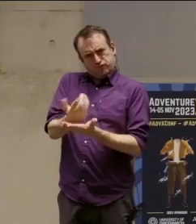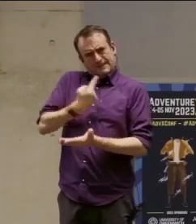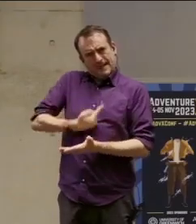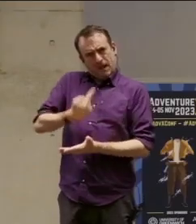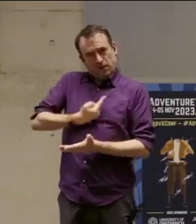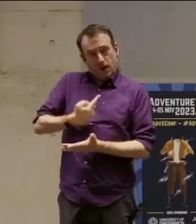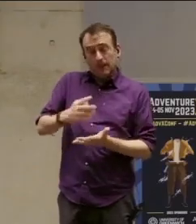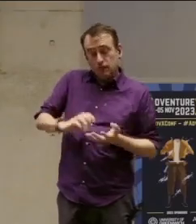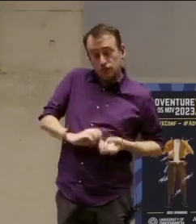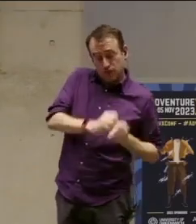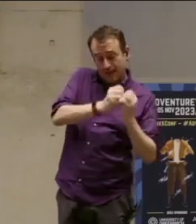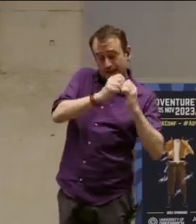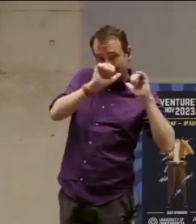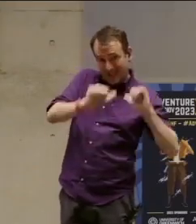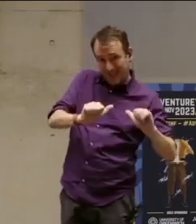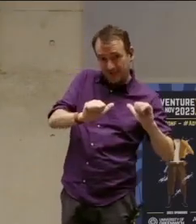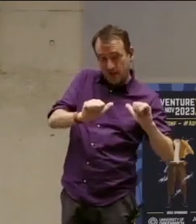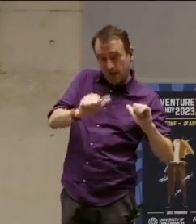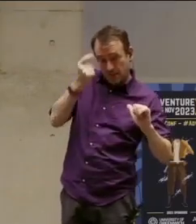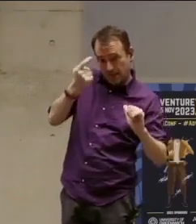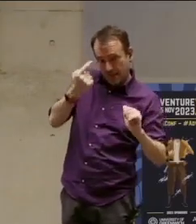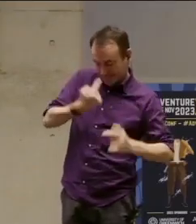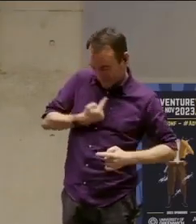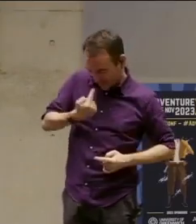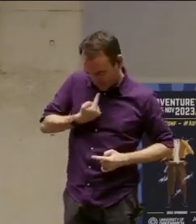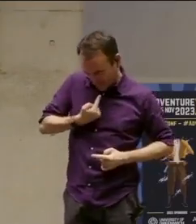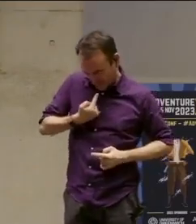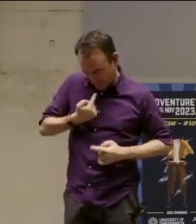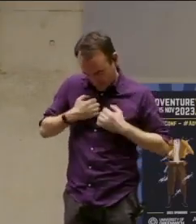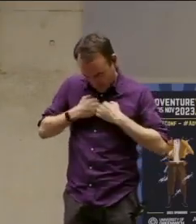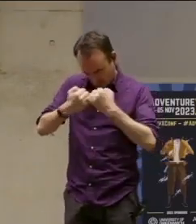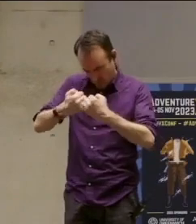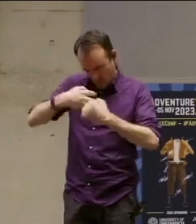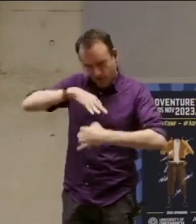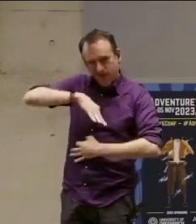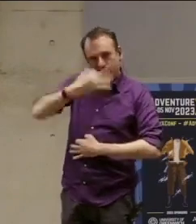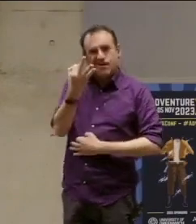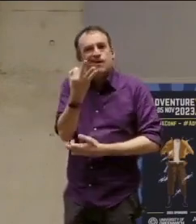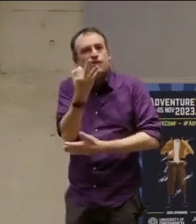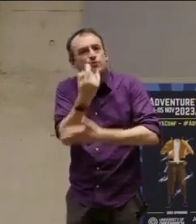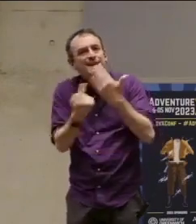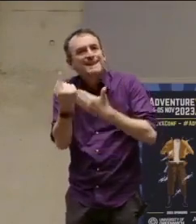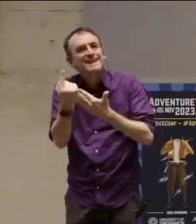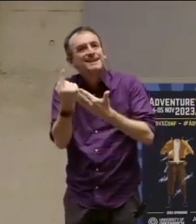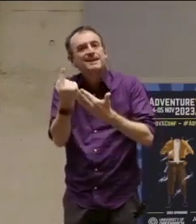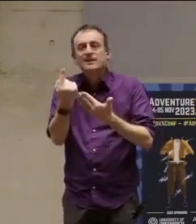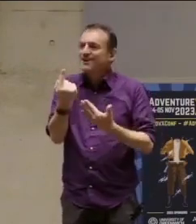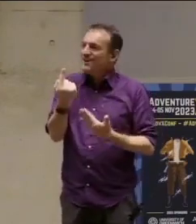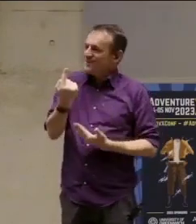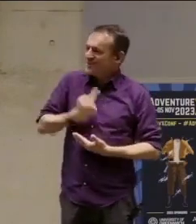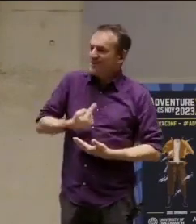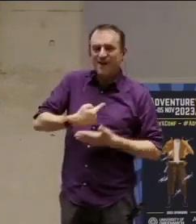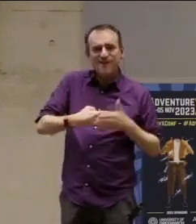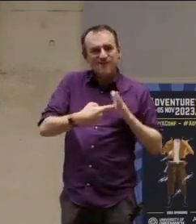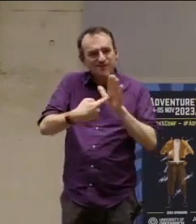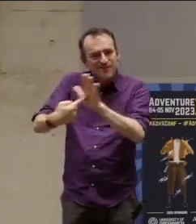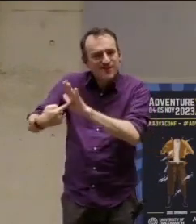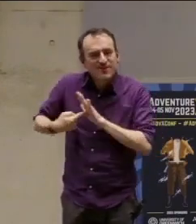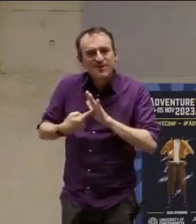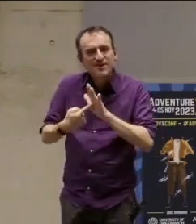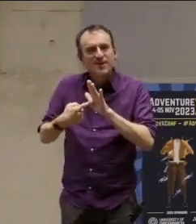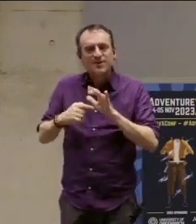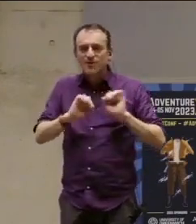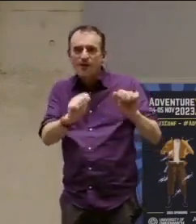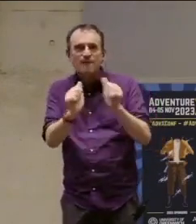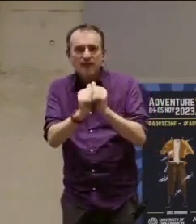but recognize that the most unique thing that you can do is be yourself. Depict your own reality.